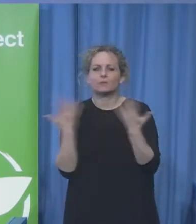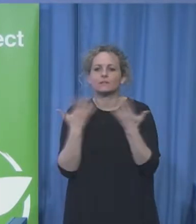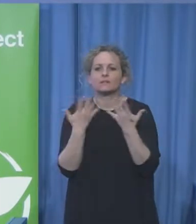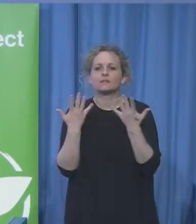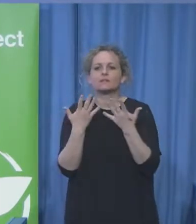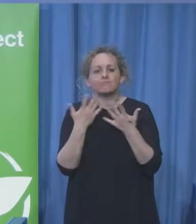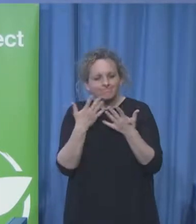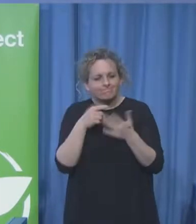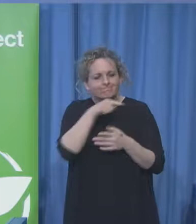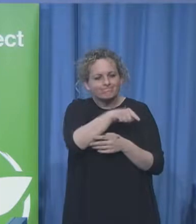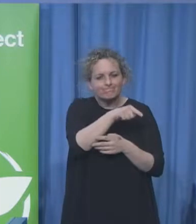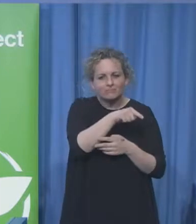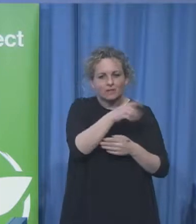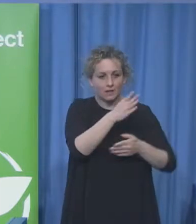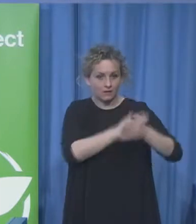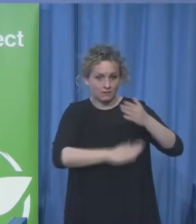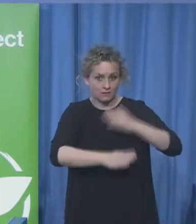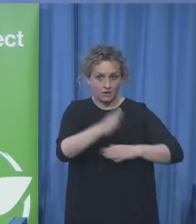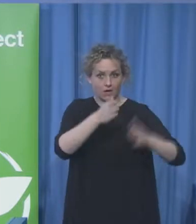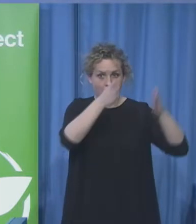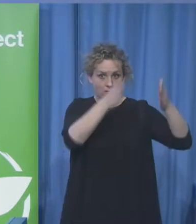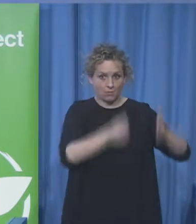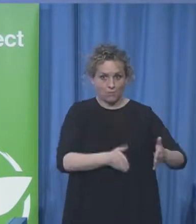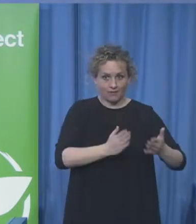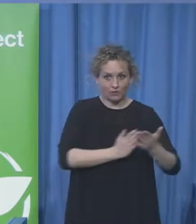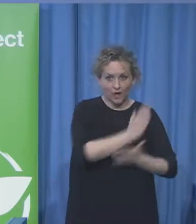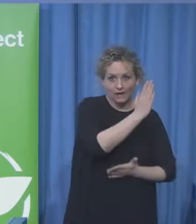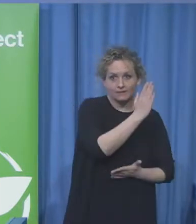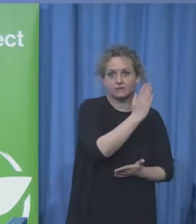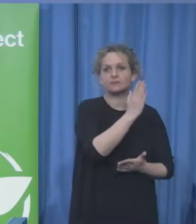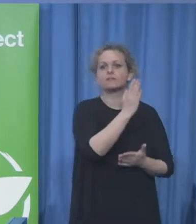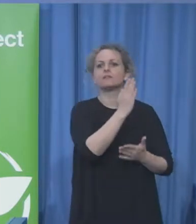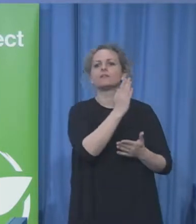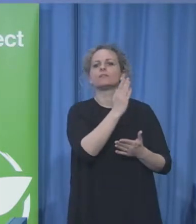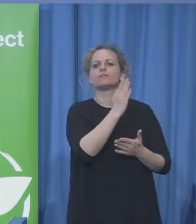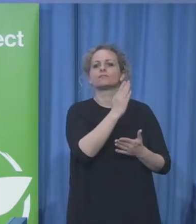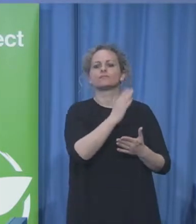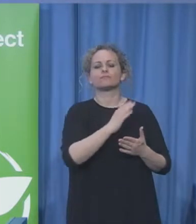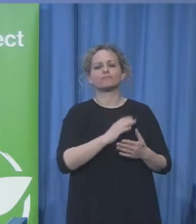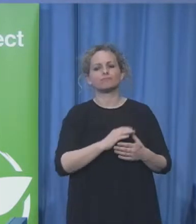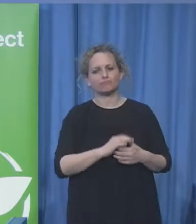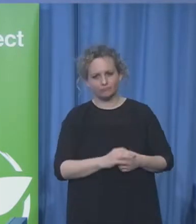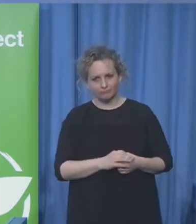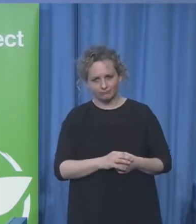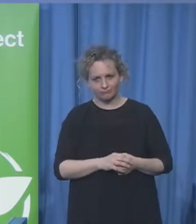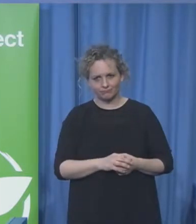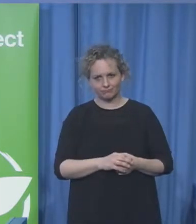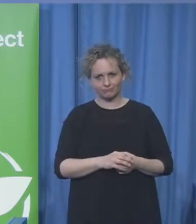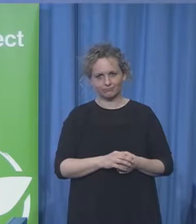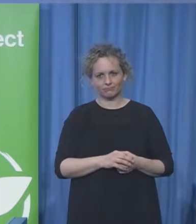entrepreneur, being a co-founder of Ecuador's only wheelchair-accessible Amazon Lodge, excuse me for my pronunciation, but